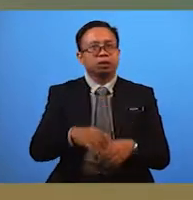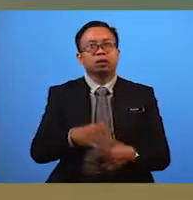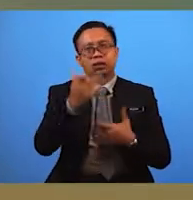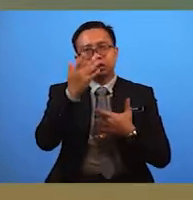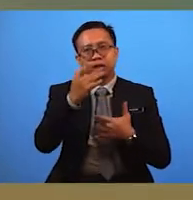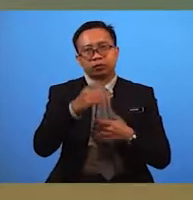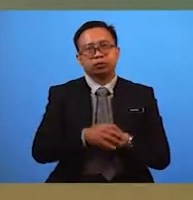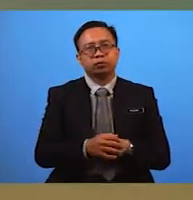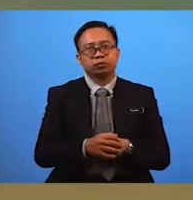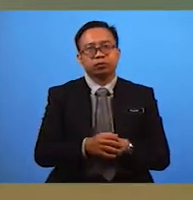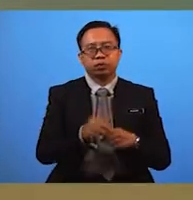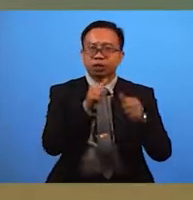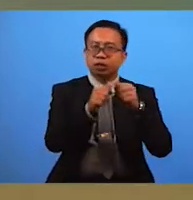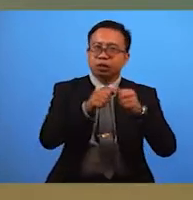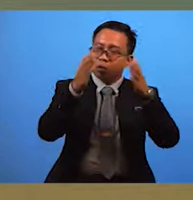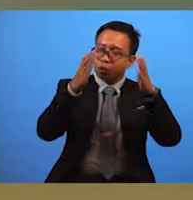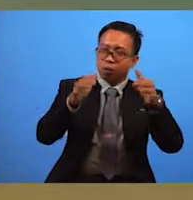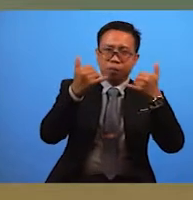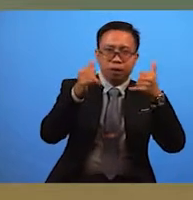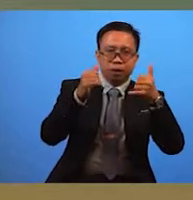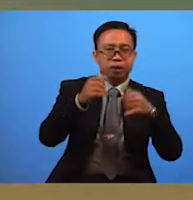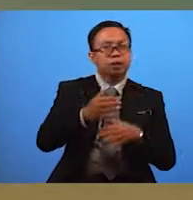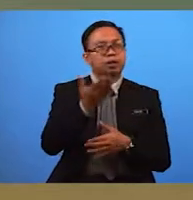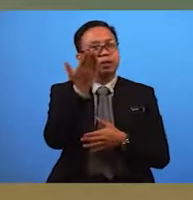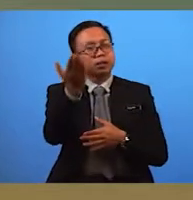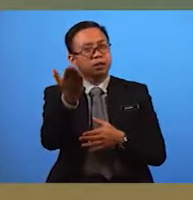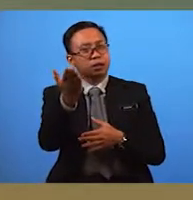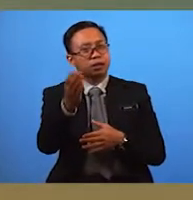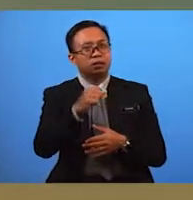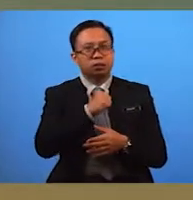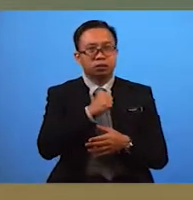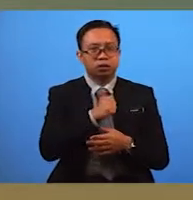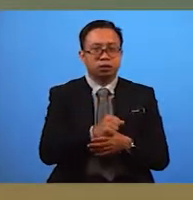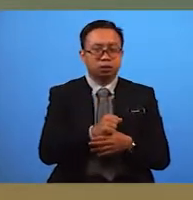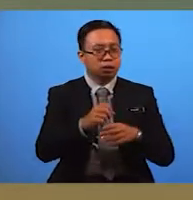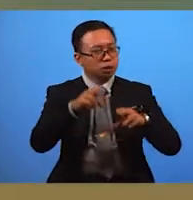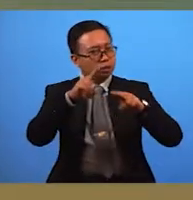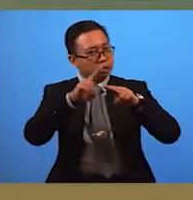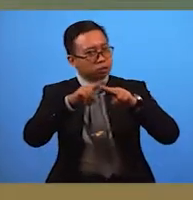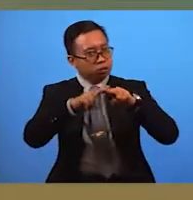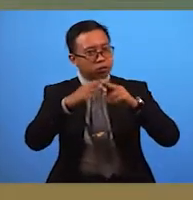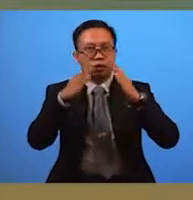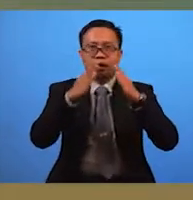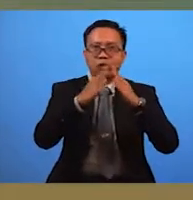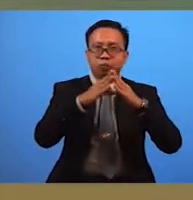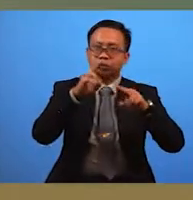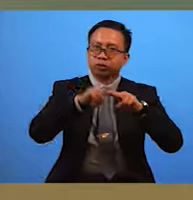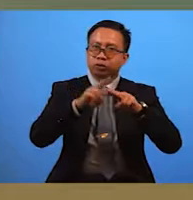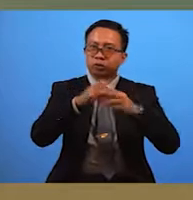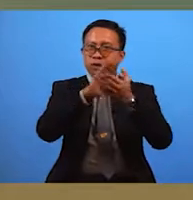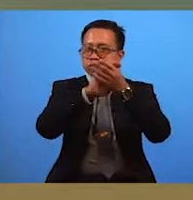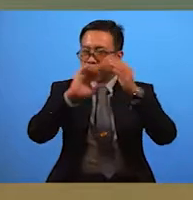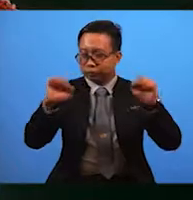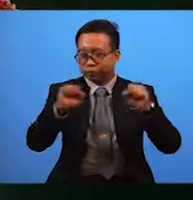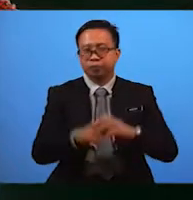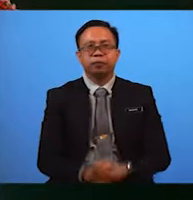Urge everyone to play their part. And finally, stay home and stay safe